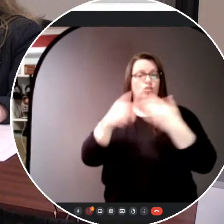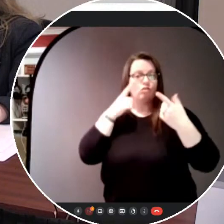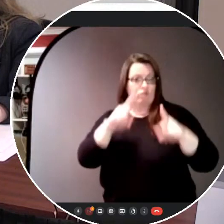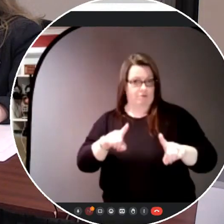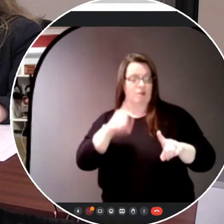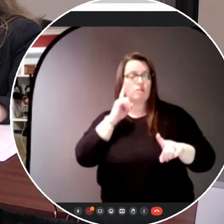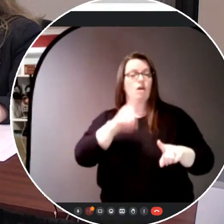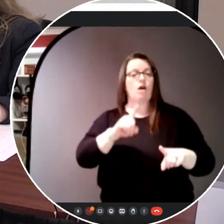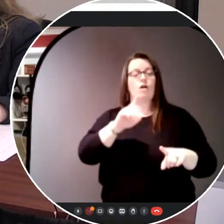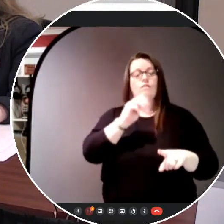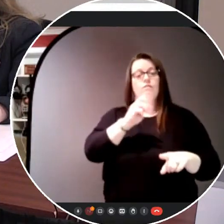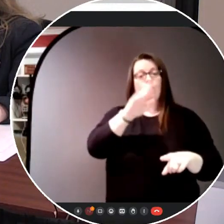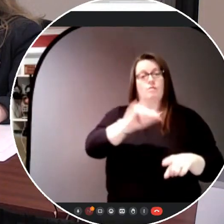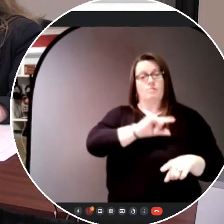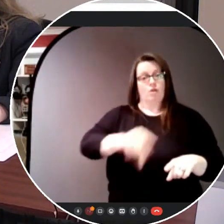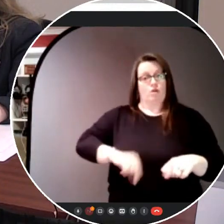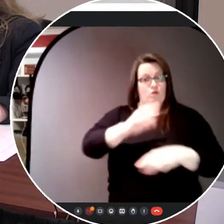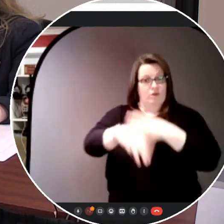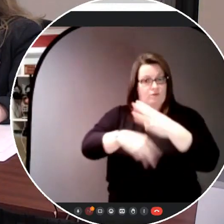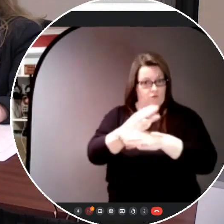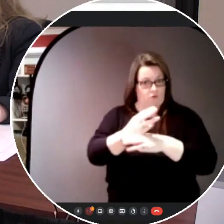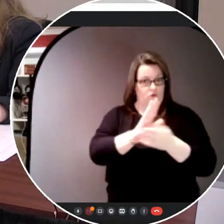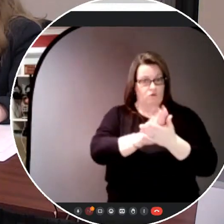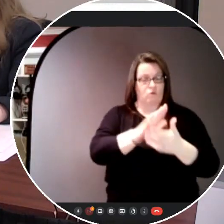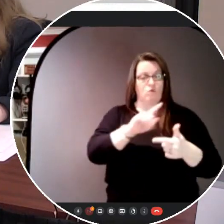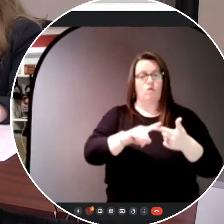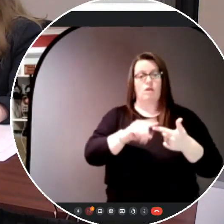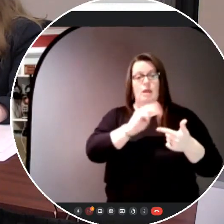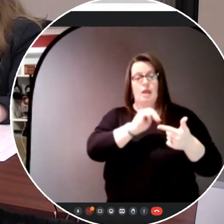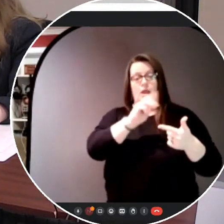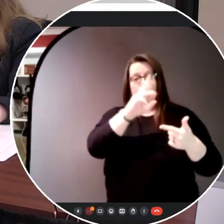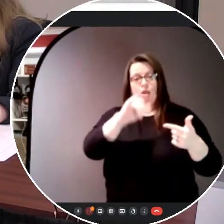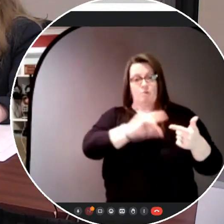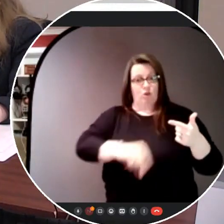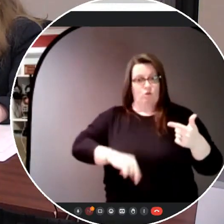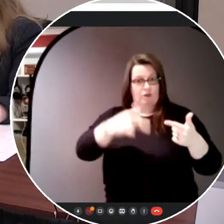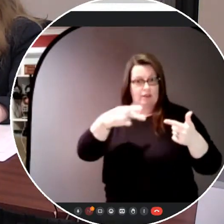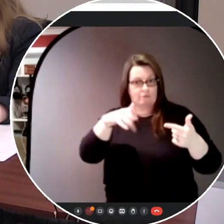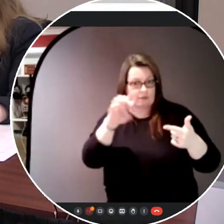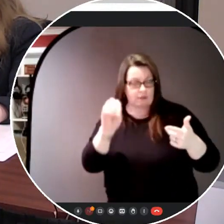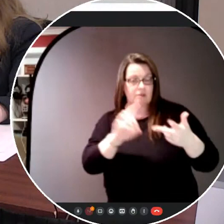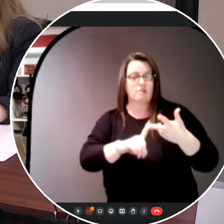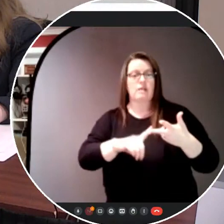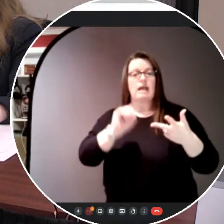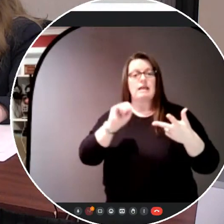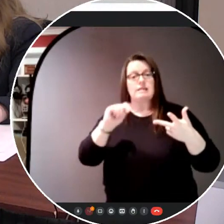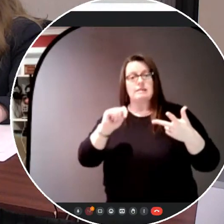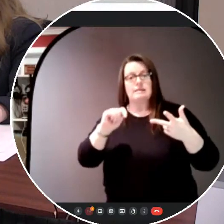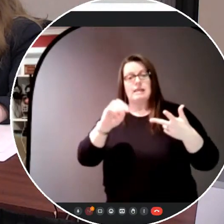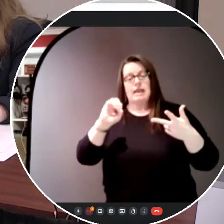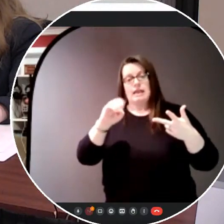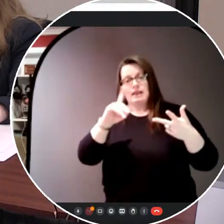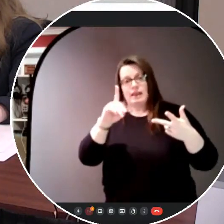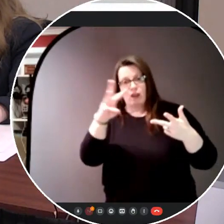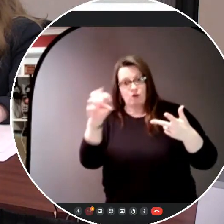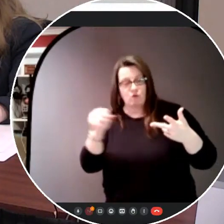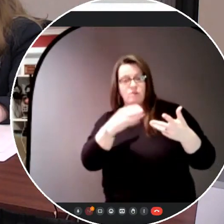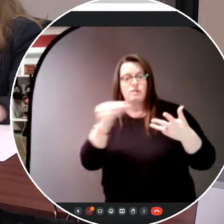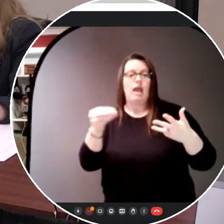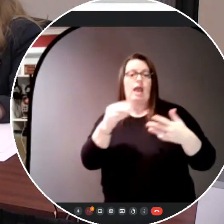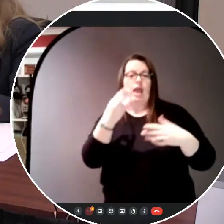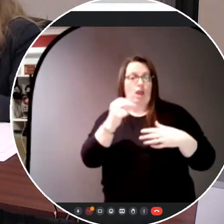Queen of the World, Mary Queen of Peace, St. Edward's and Holy Family, as has been negotiated with the